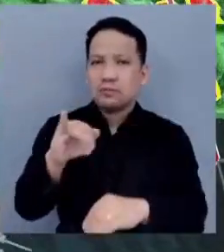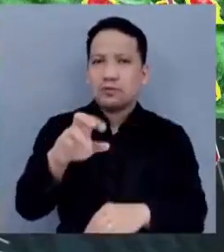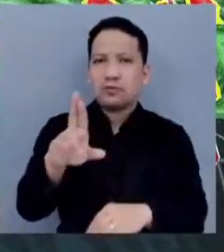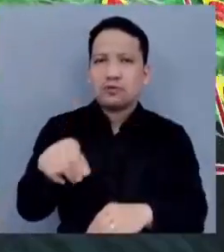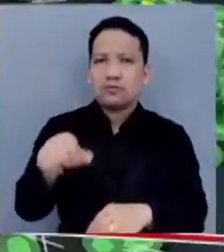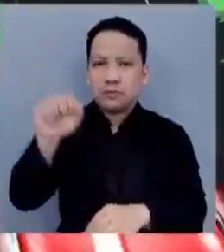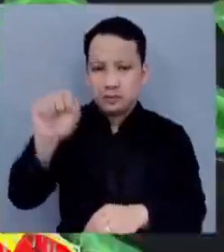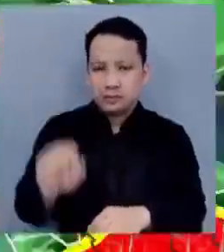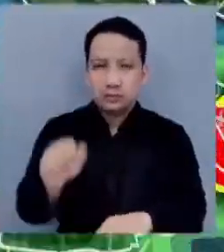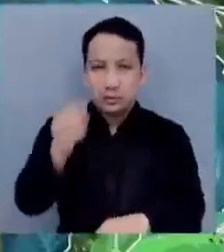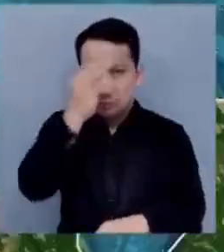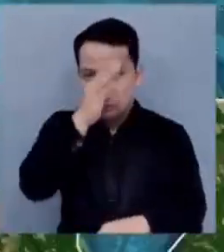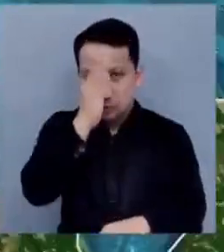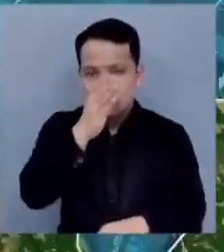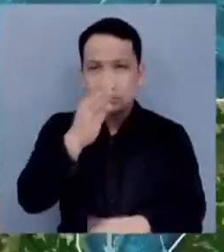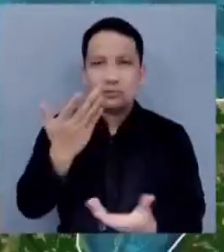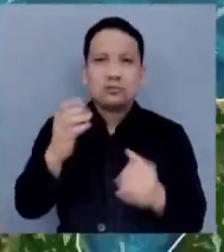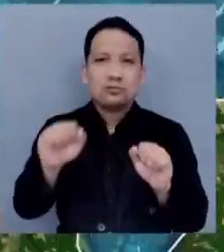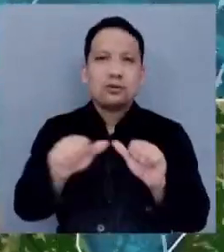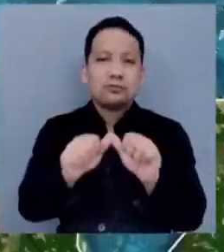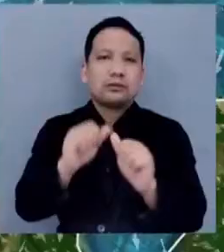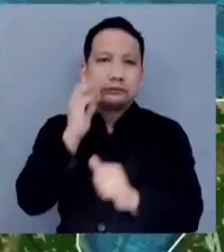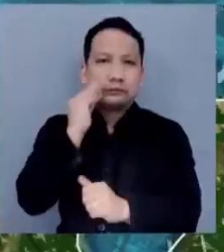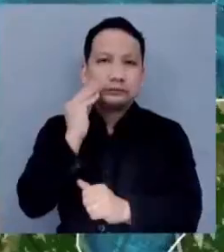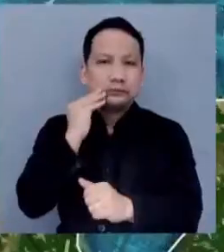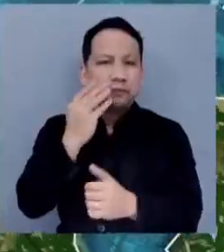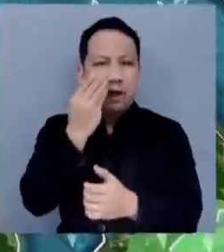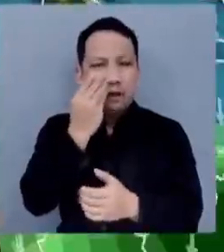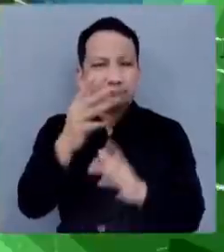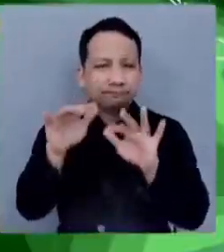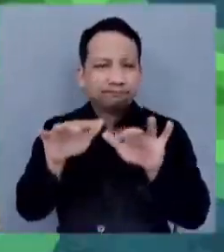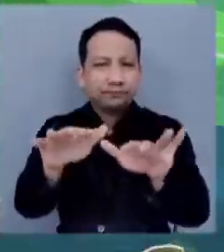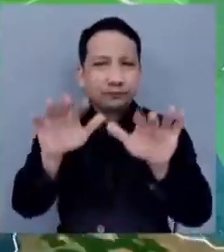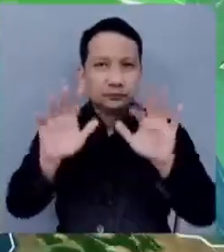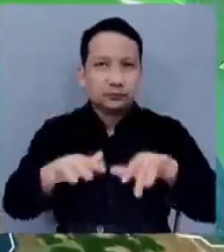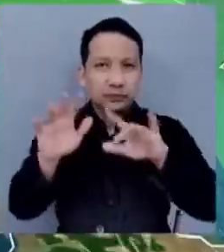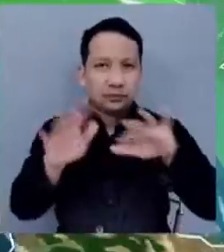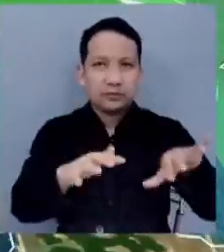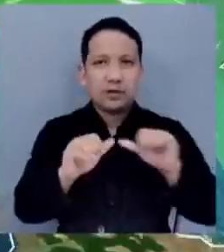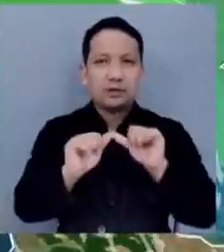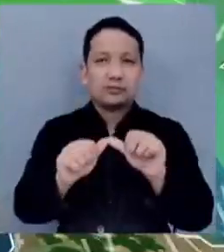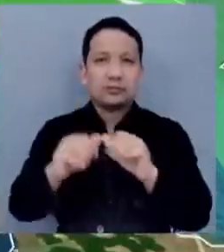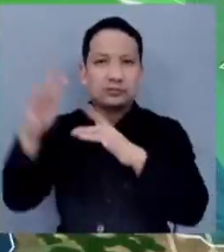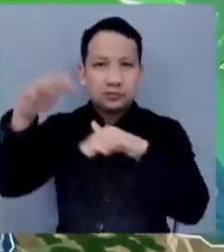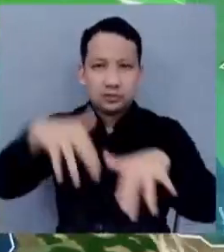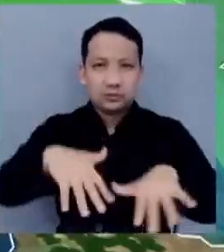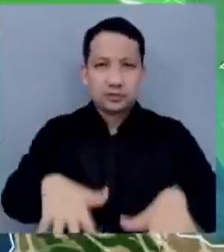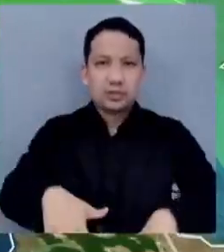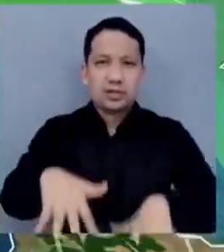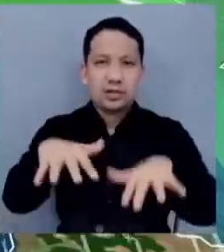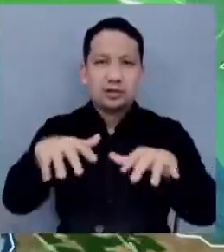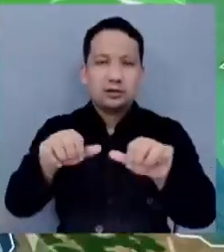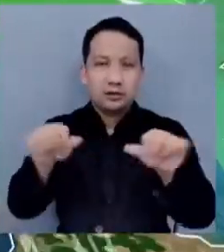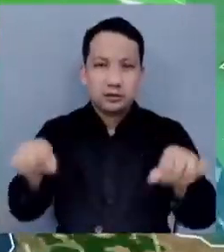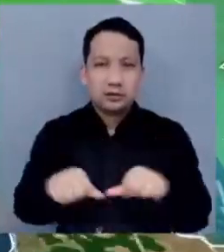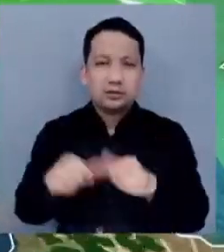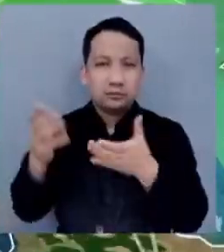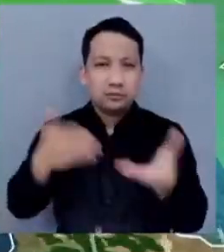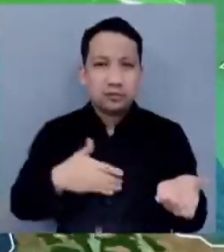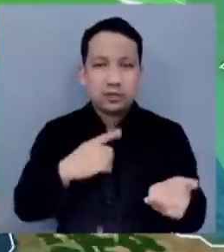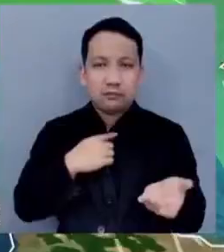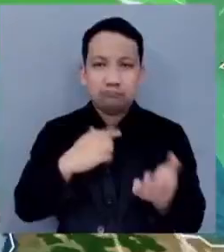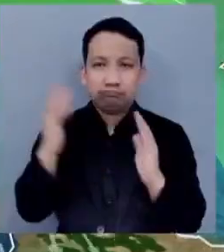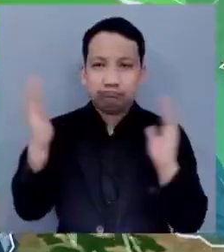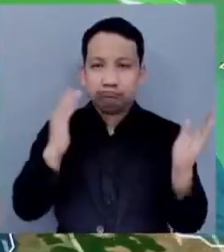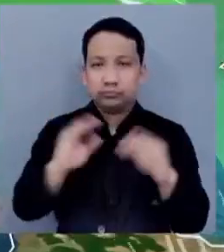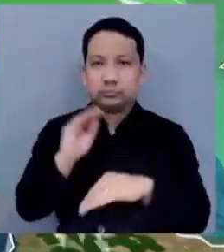region, and the rest of Visayas will also experience scattered rains today. And landslides are possible in these areas. Meanwhile, the waning